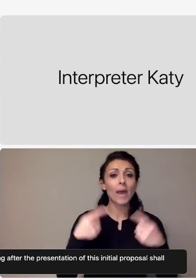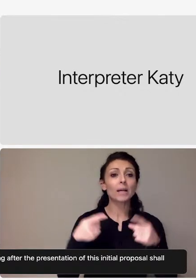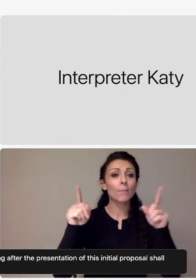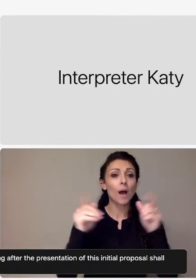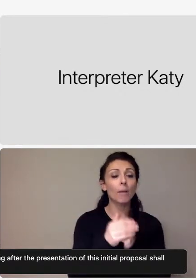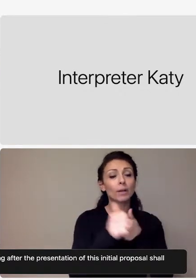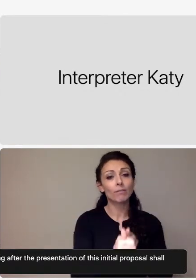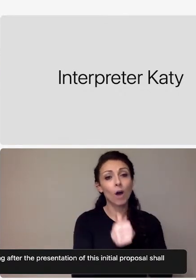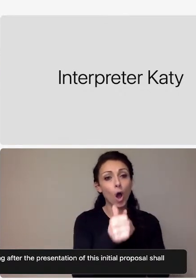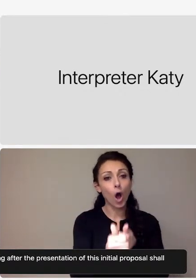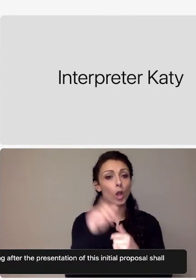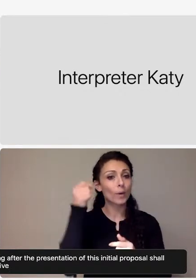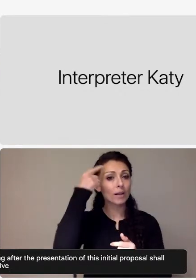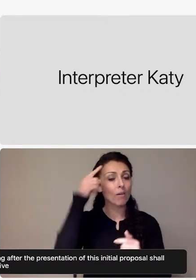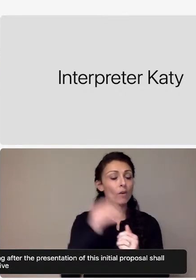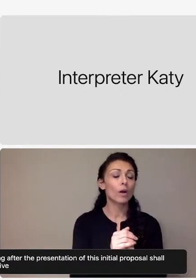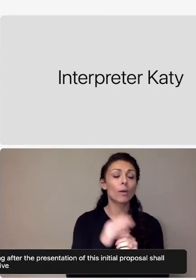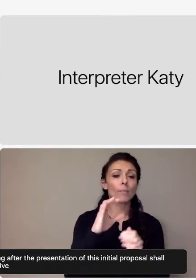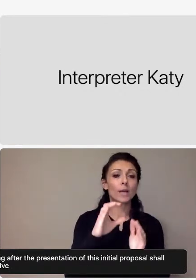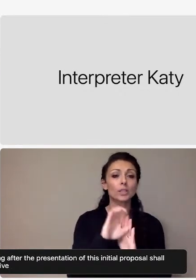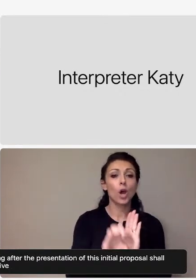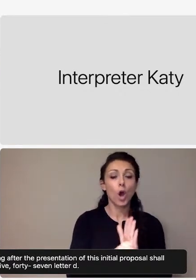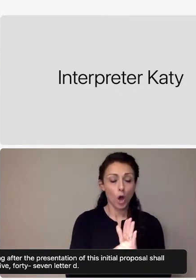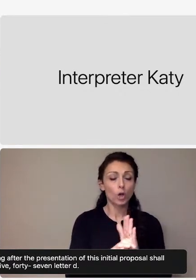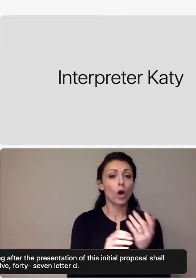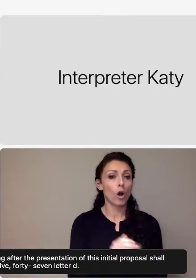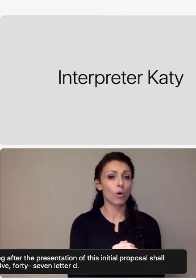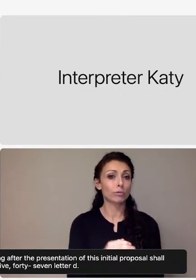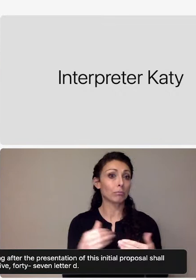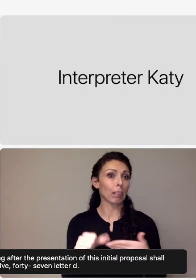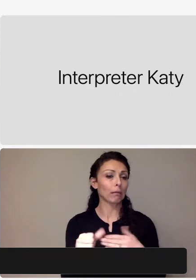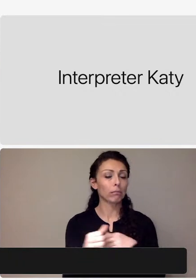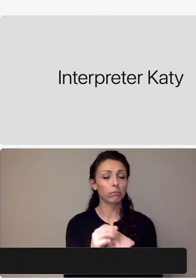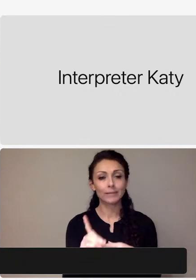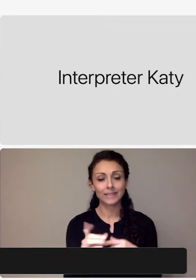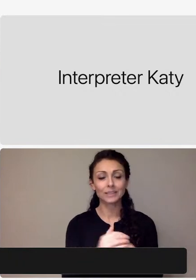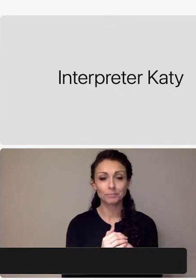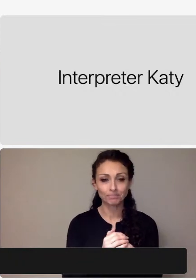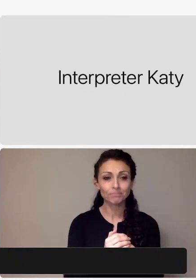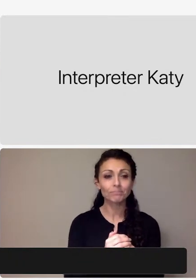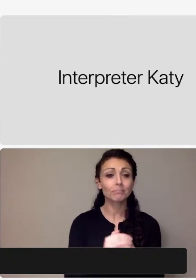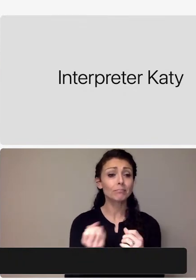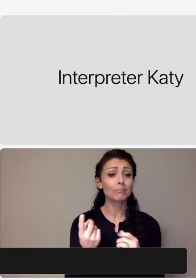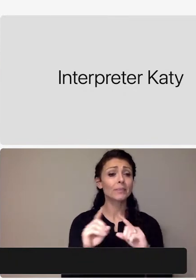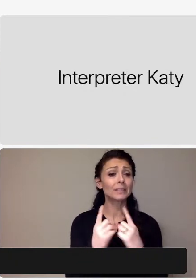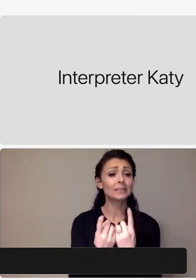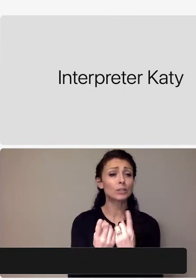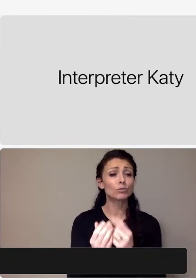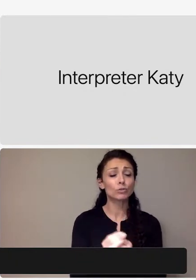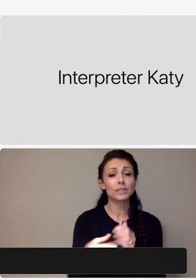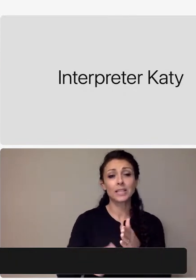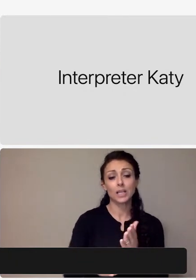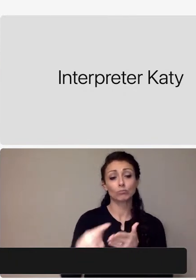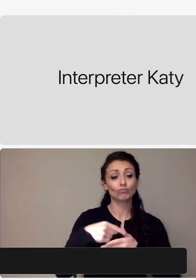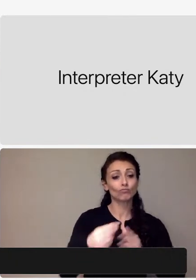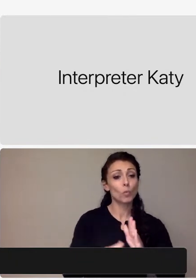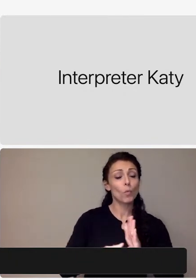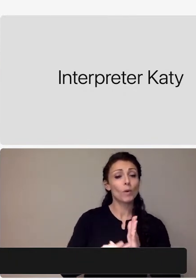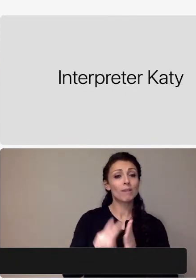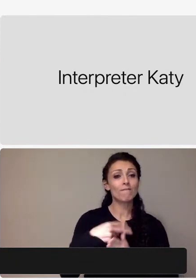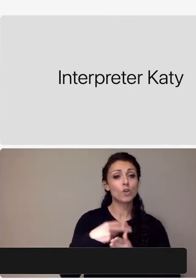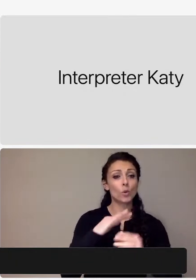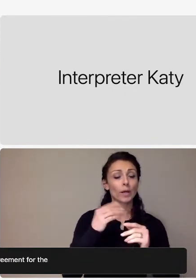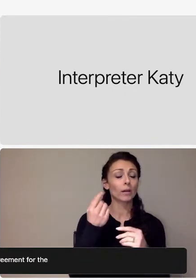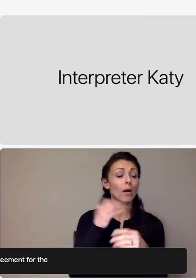3547 letter d the district is also reviewing all other provisions of the collective bargaining agreement for